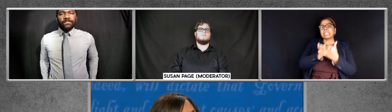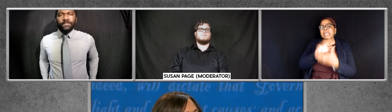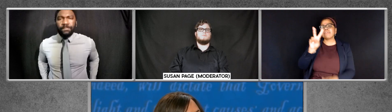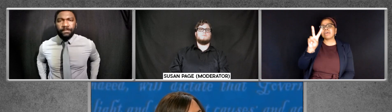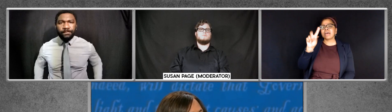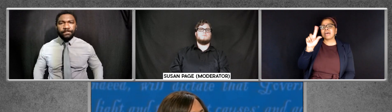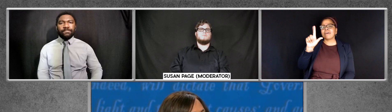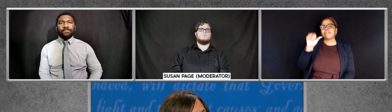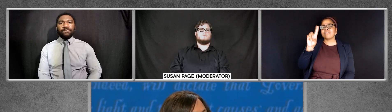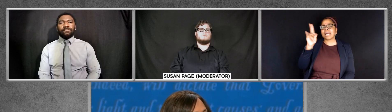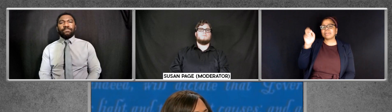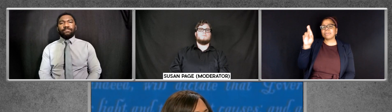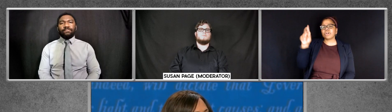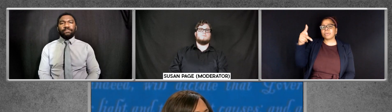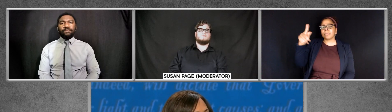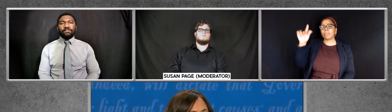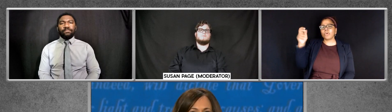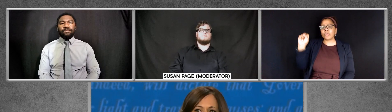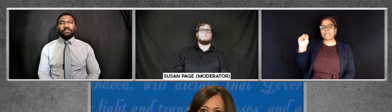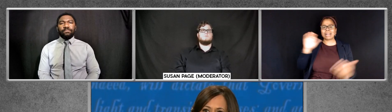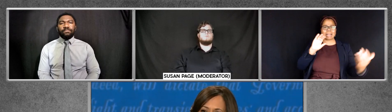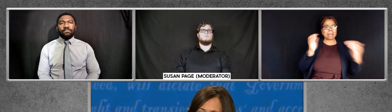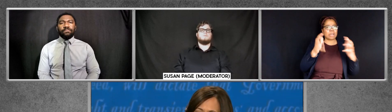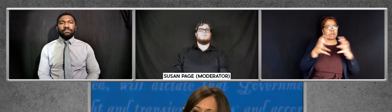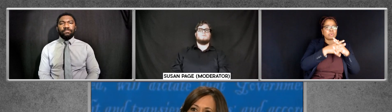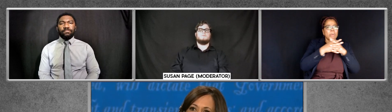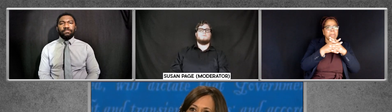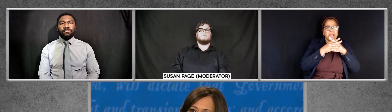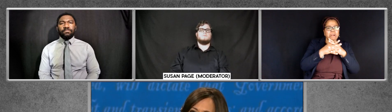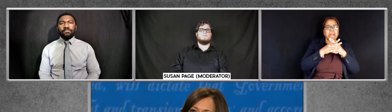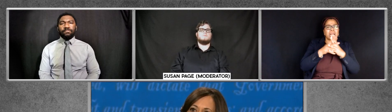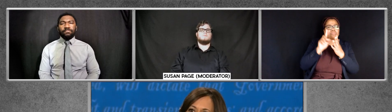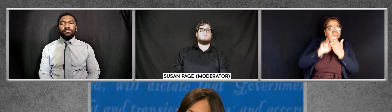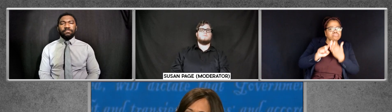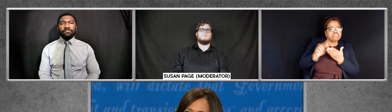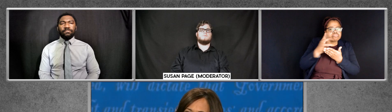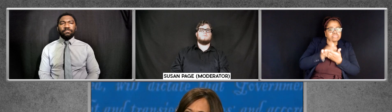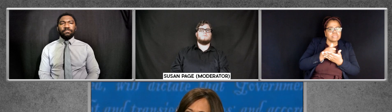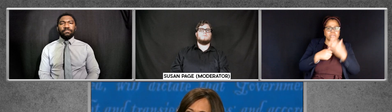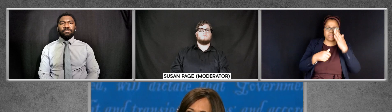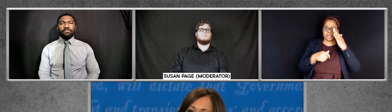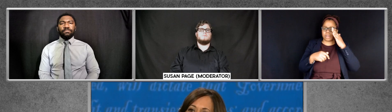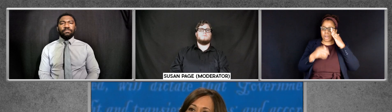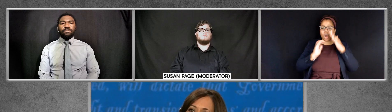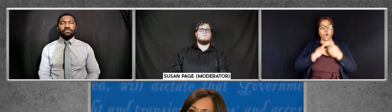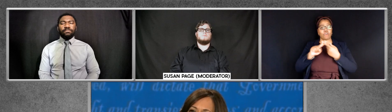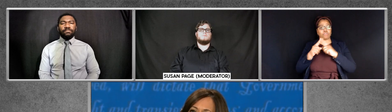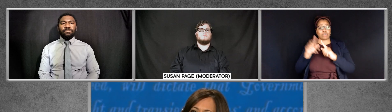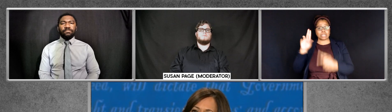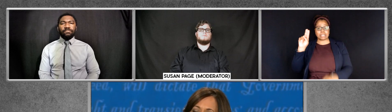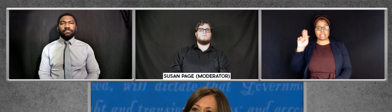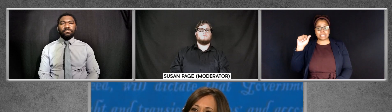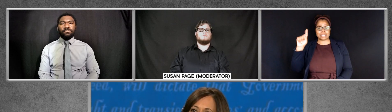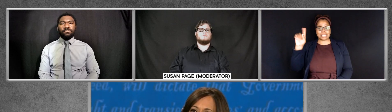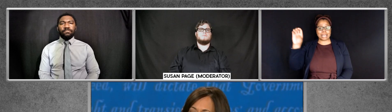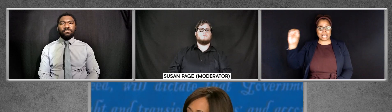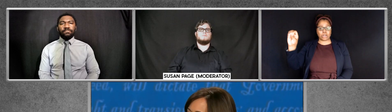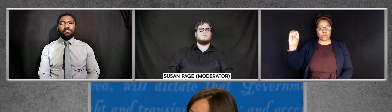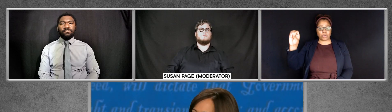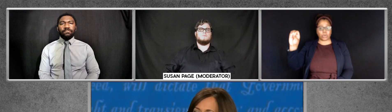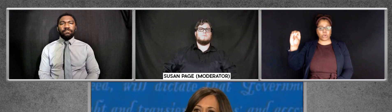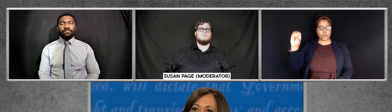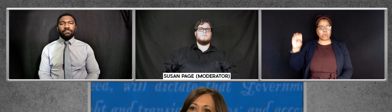the American intelligence community. You look at our friends at NATO. He has walked away from